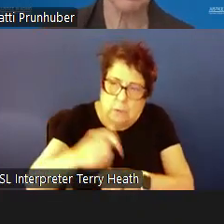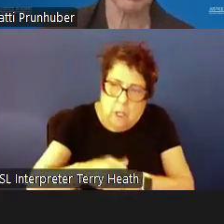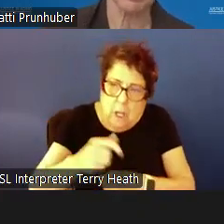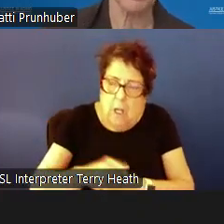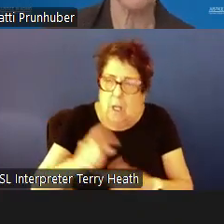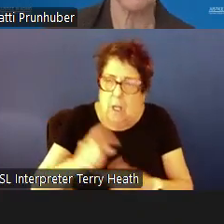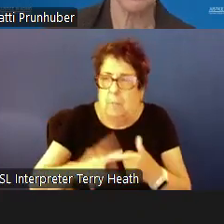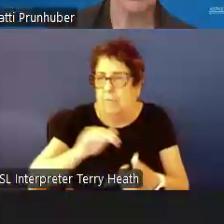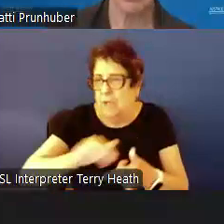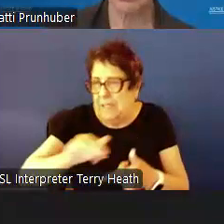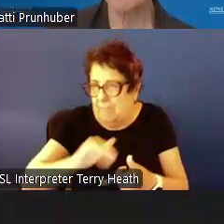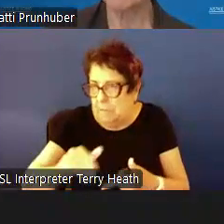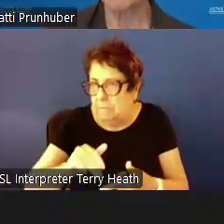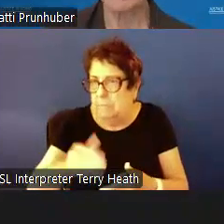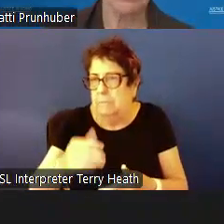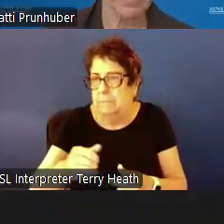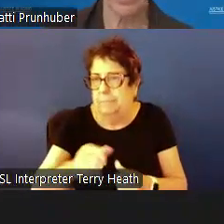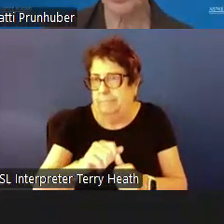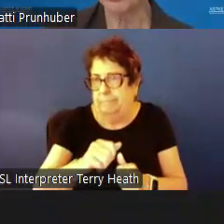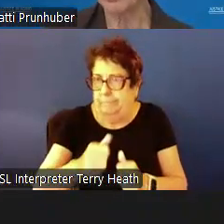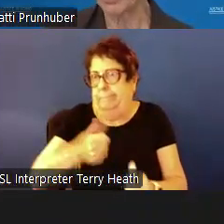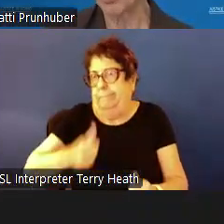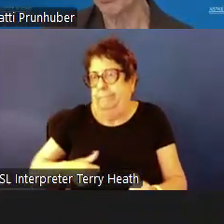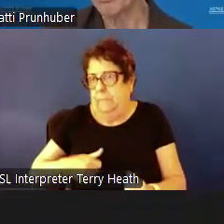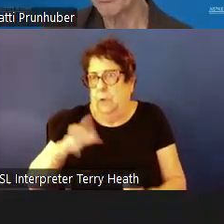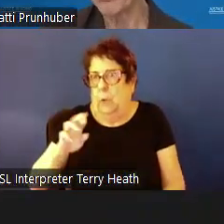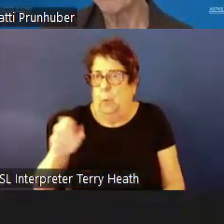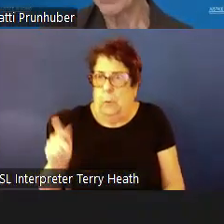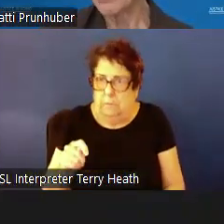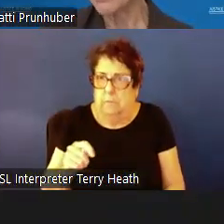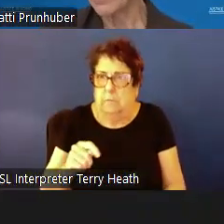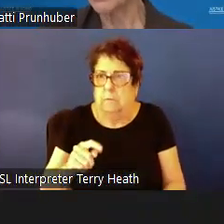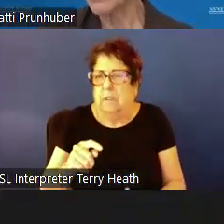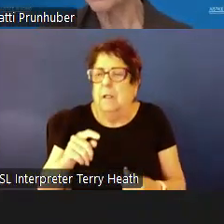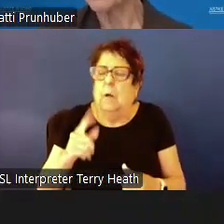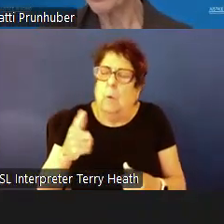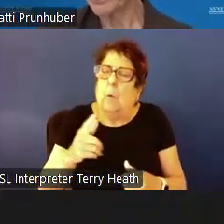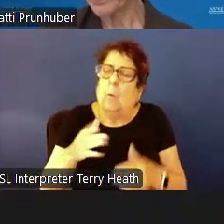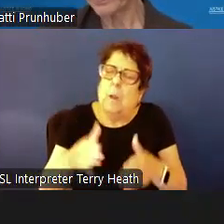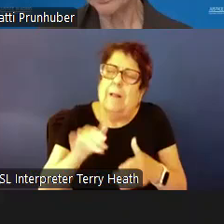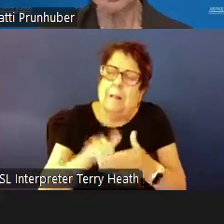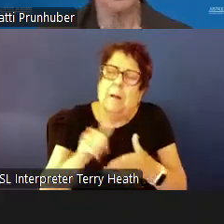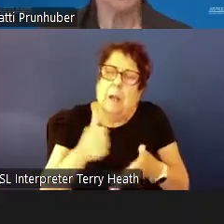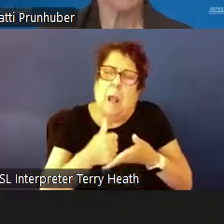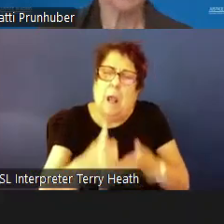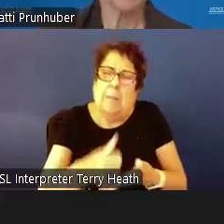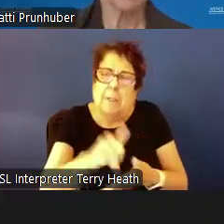will help the person land in a new home. Next slide, please.